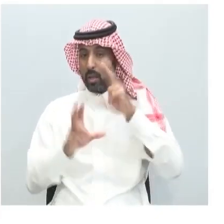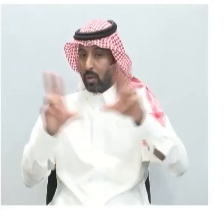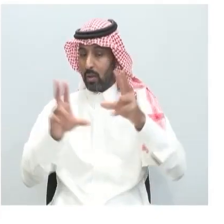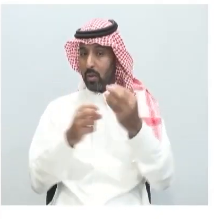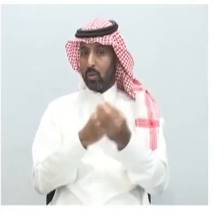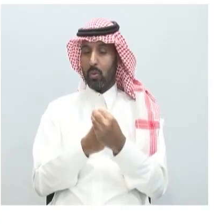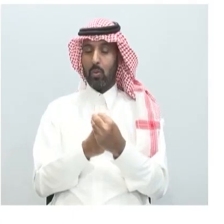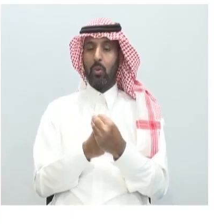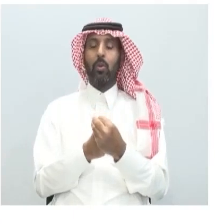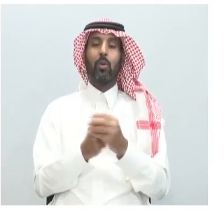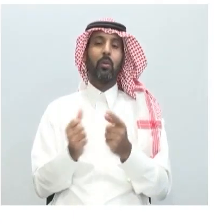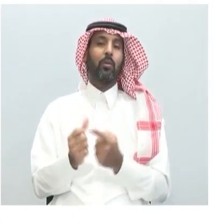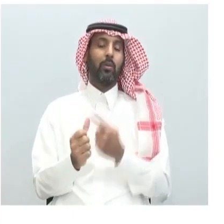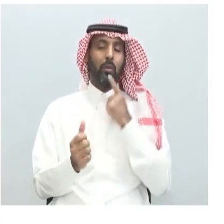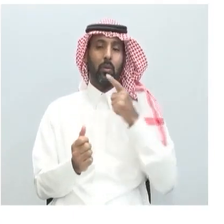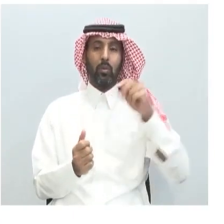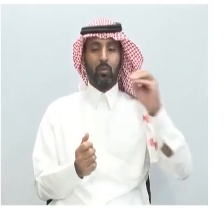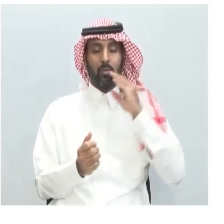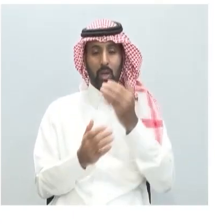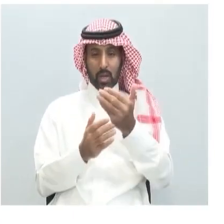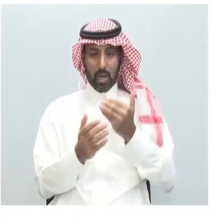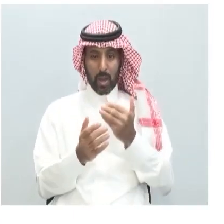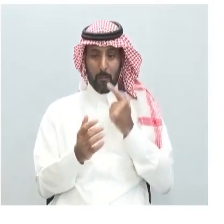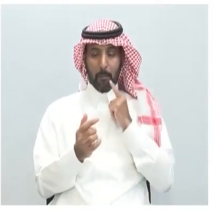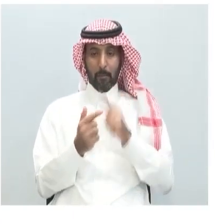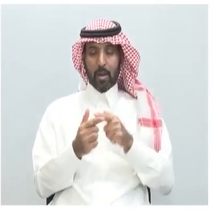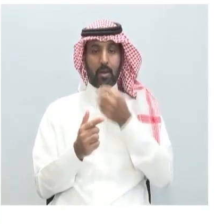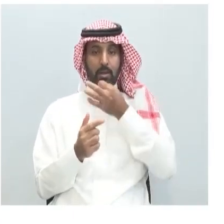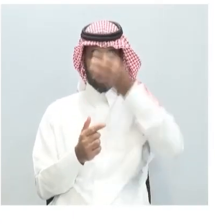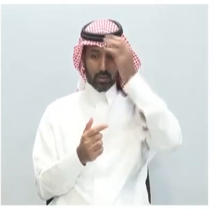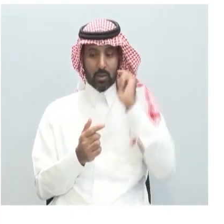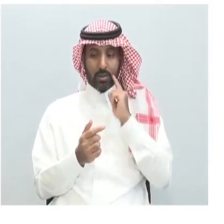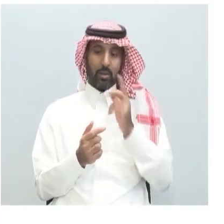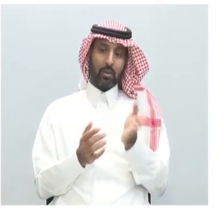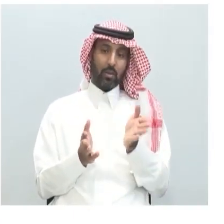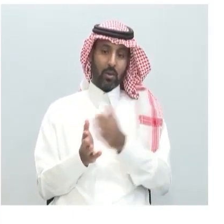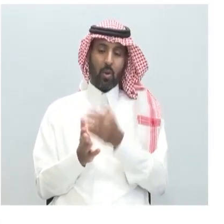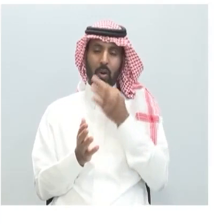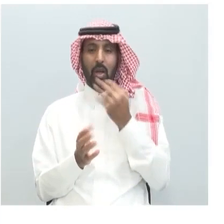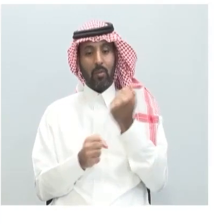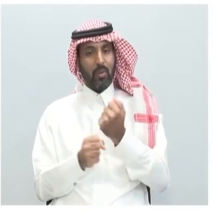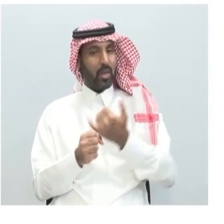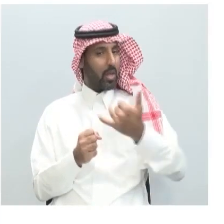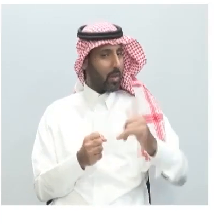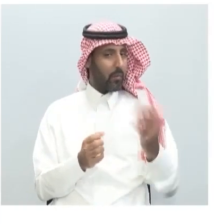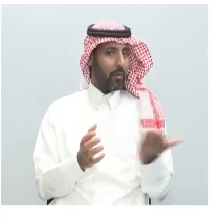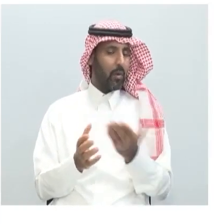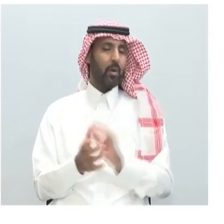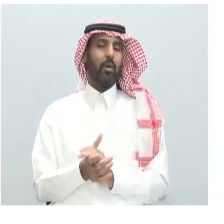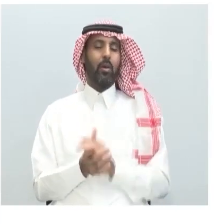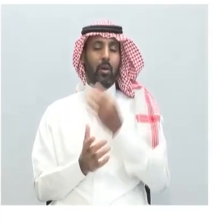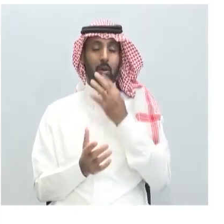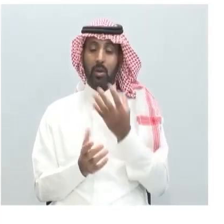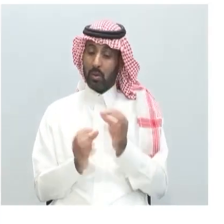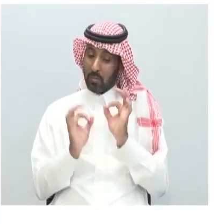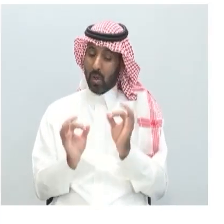can't hear the news. So you notice here, two comes before before an adjective or before an adverb. Enough can